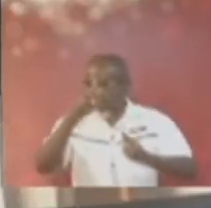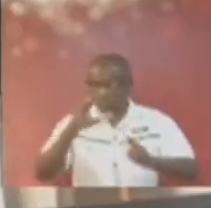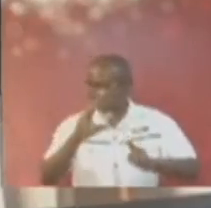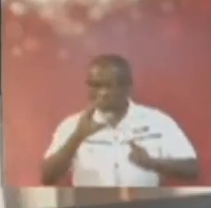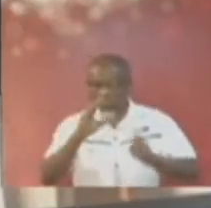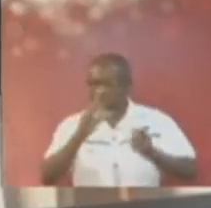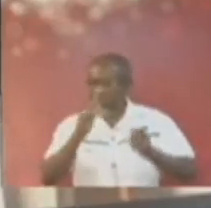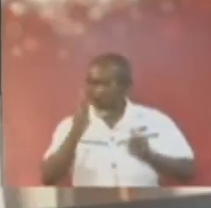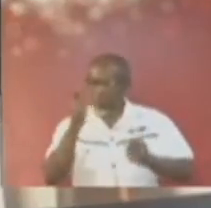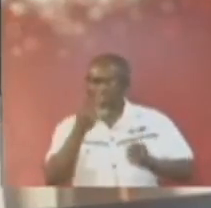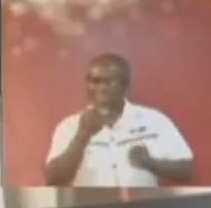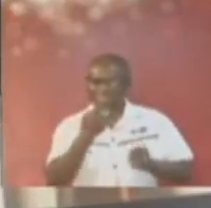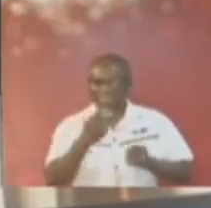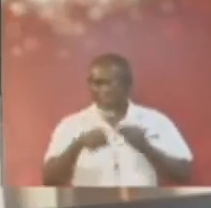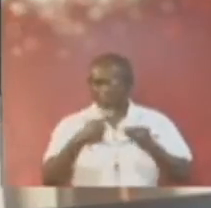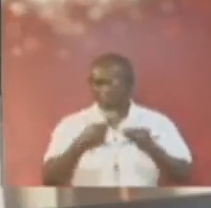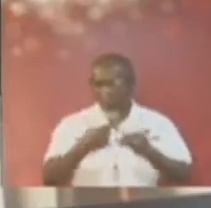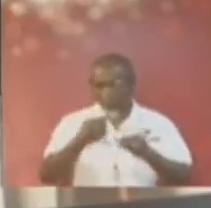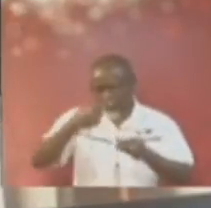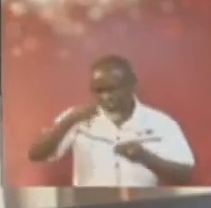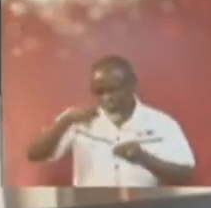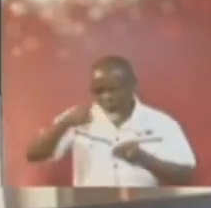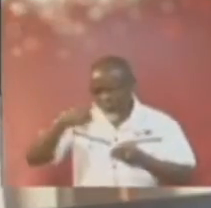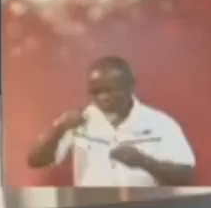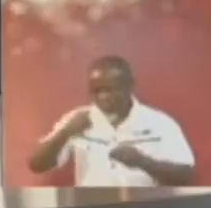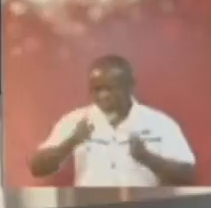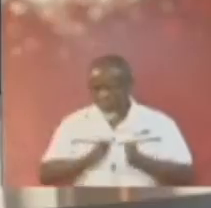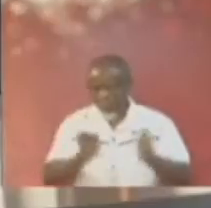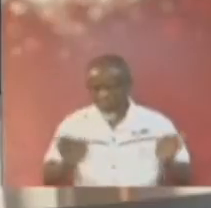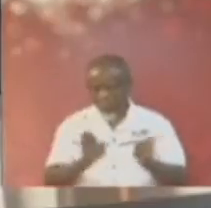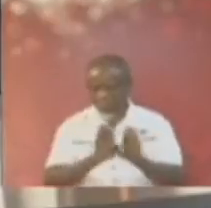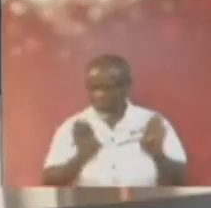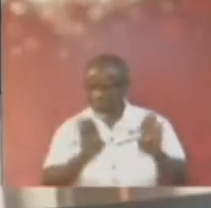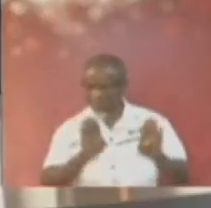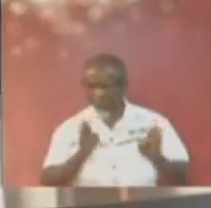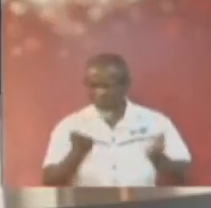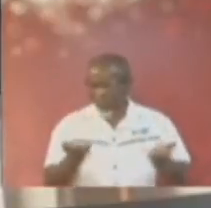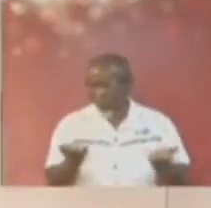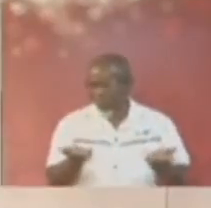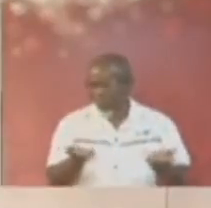be for the population at this time, if you have to give a grade? Thank you.